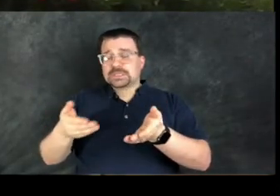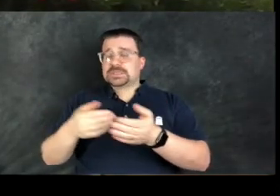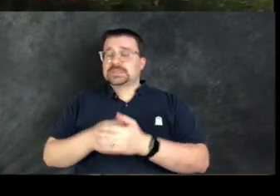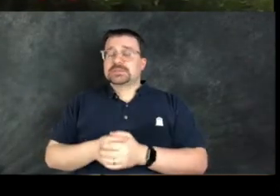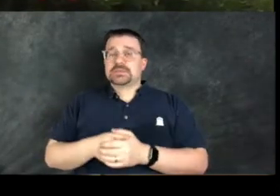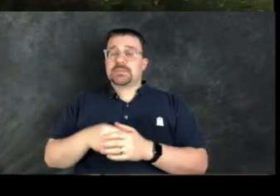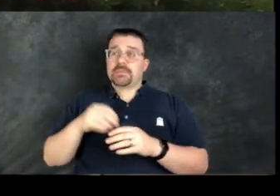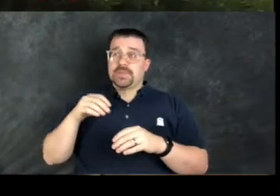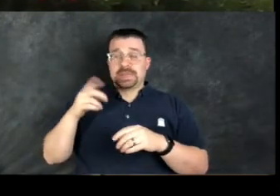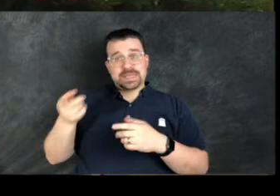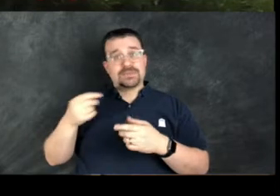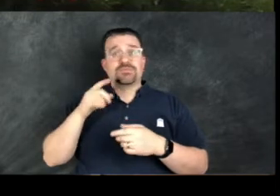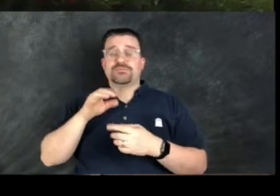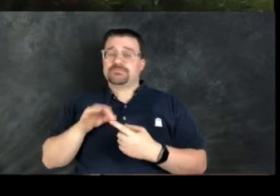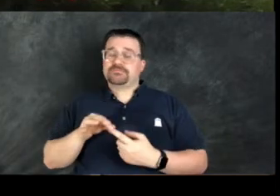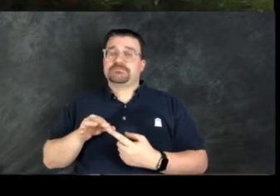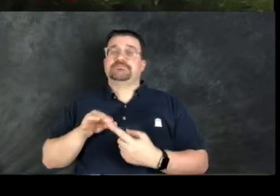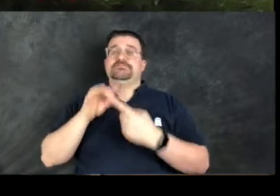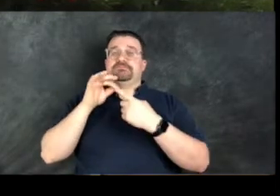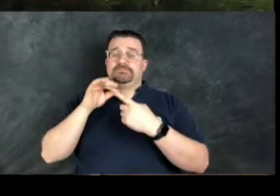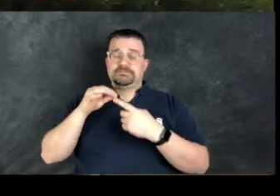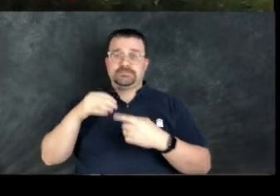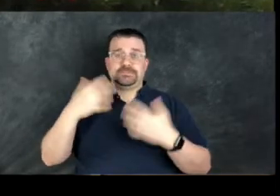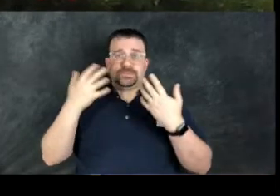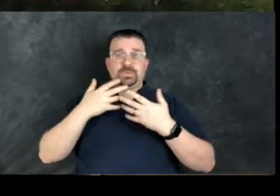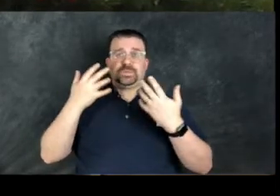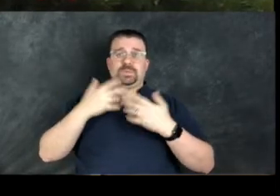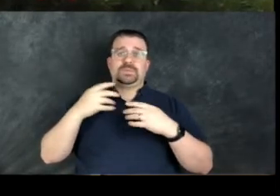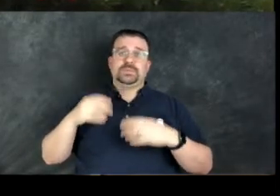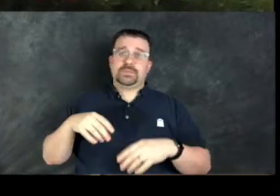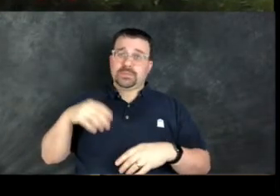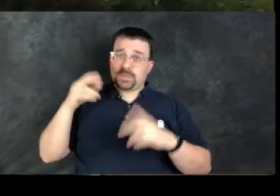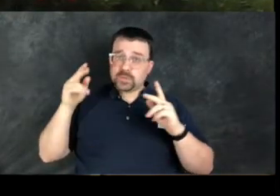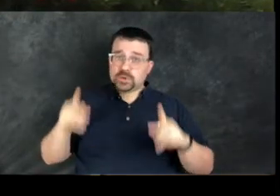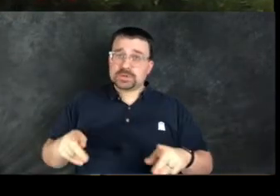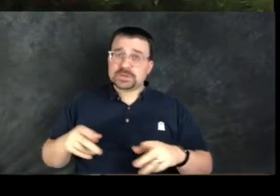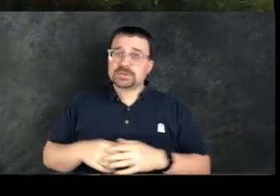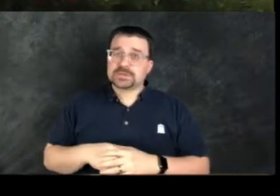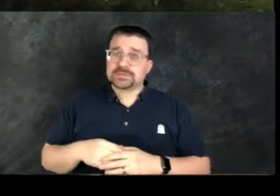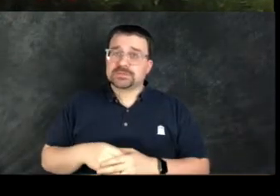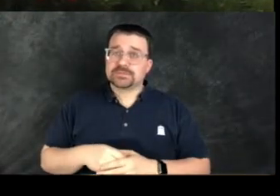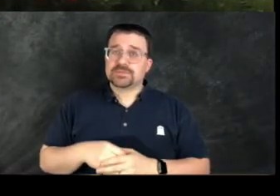an extraordinarily special delivery.